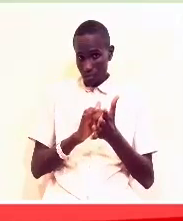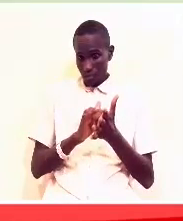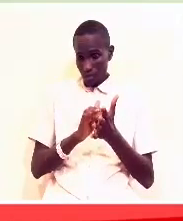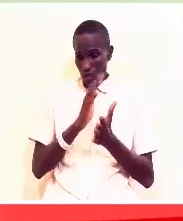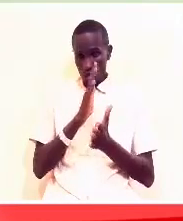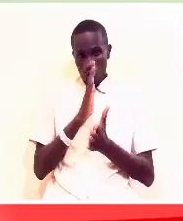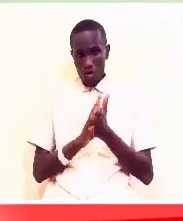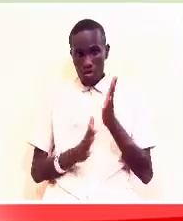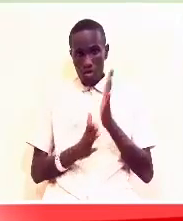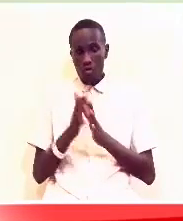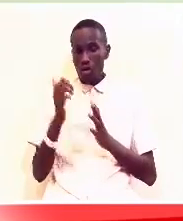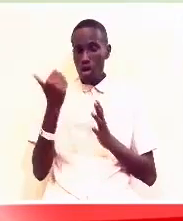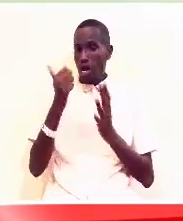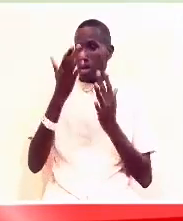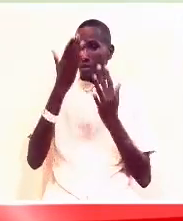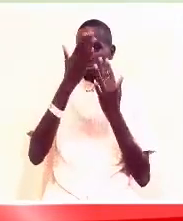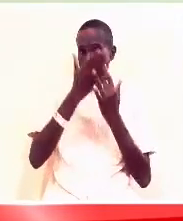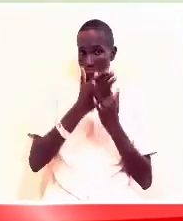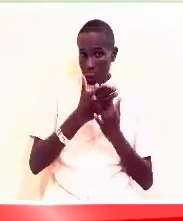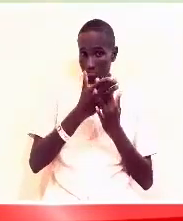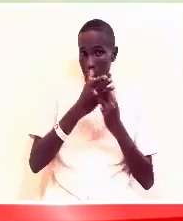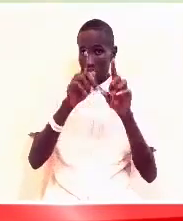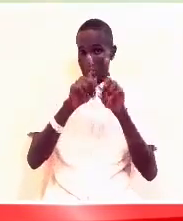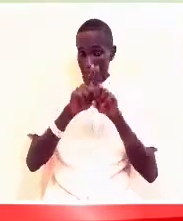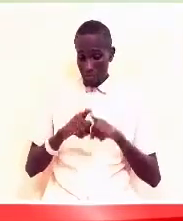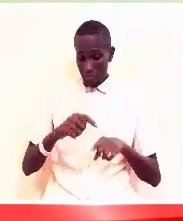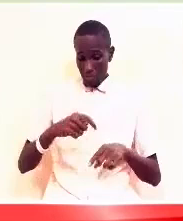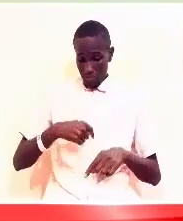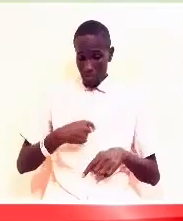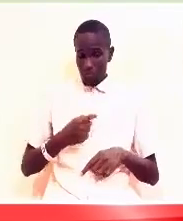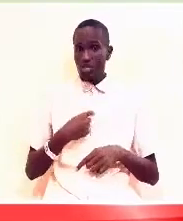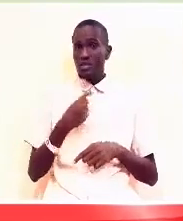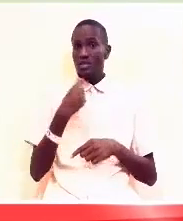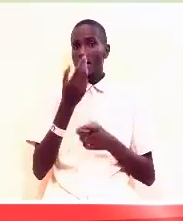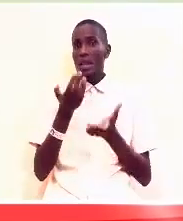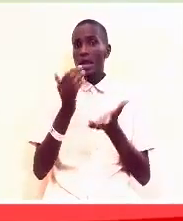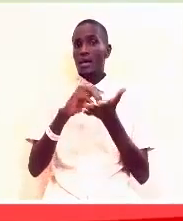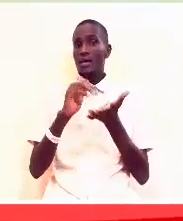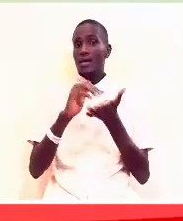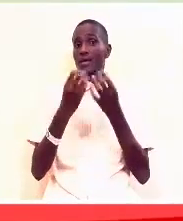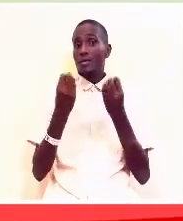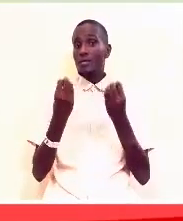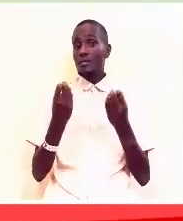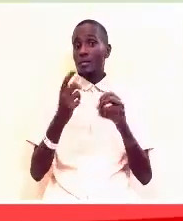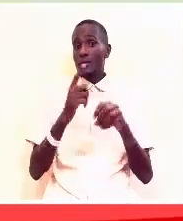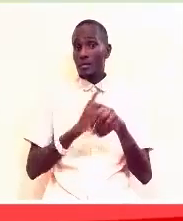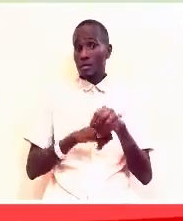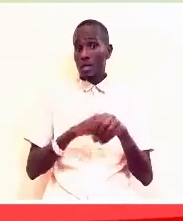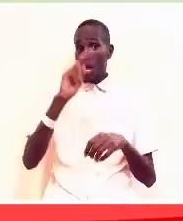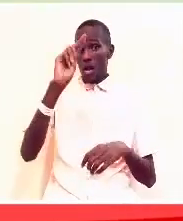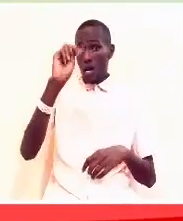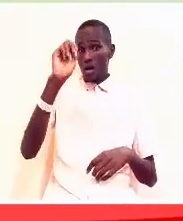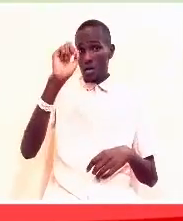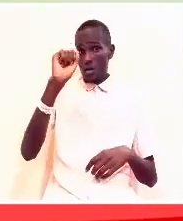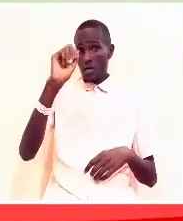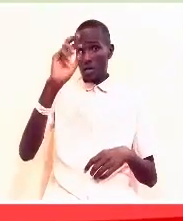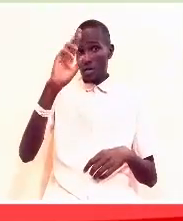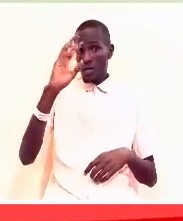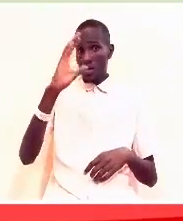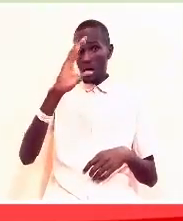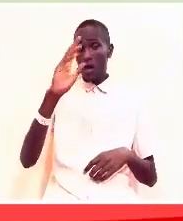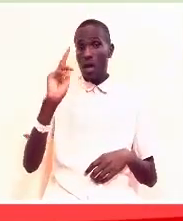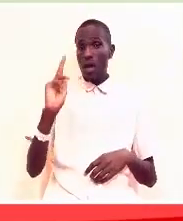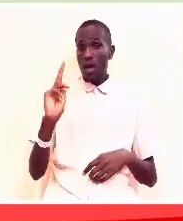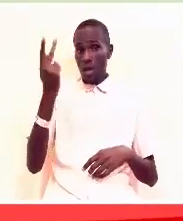equivocation. I have said time and again, and NAC Kenya believes in this, that as we move